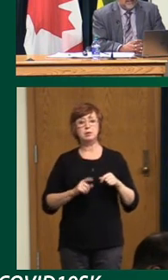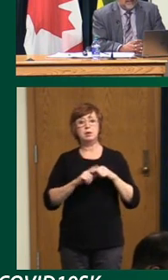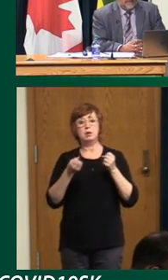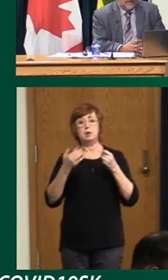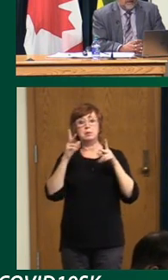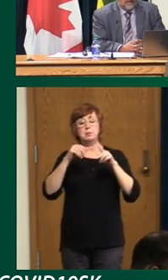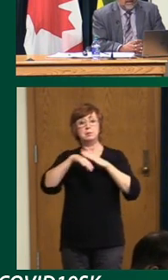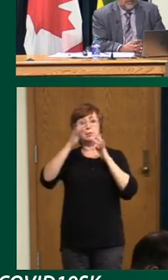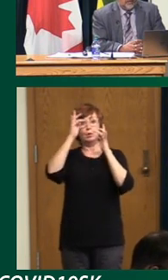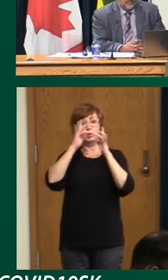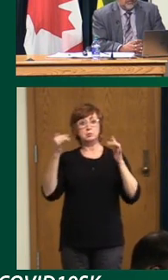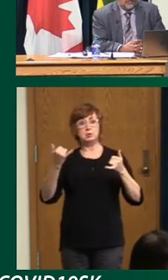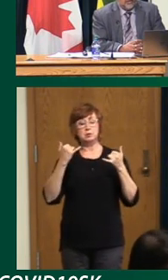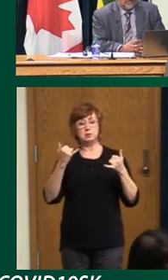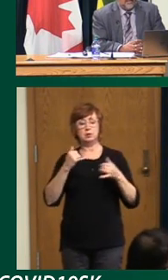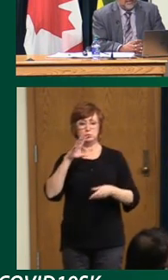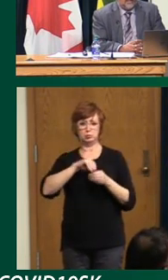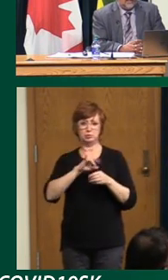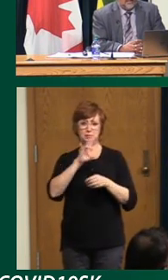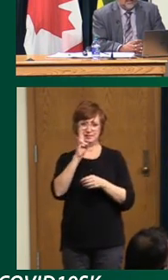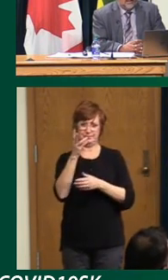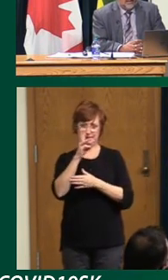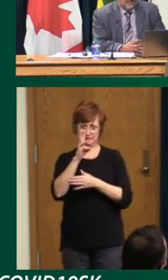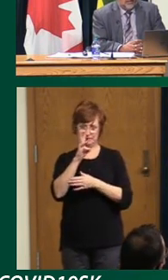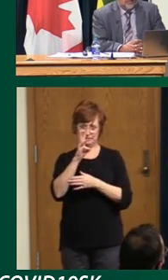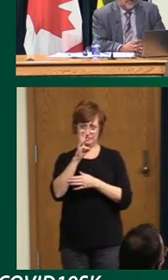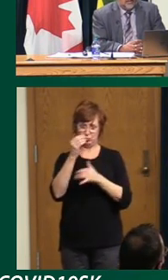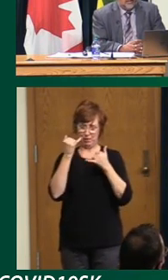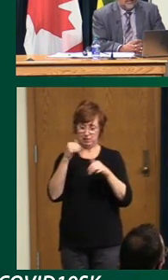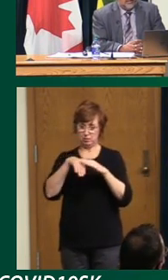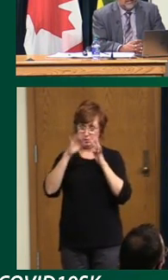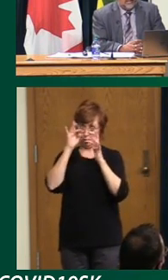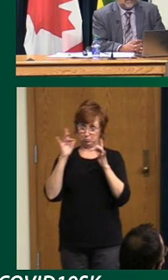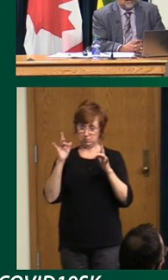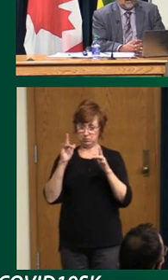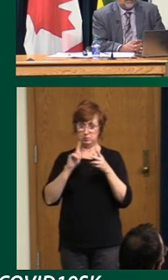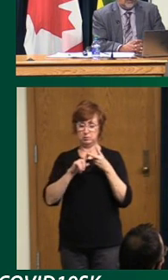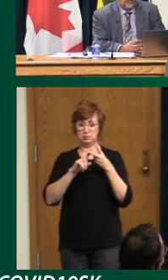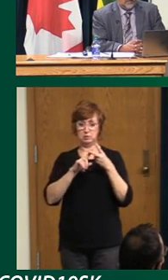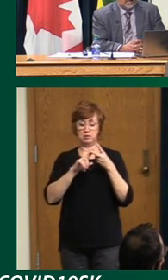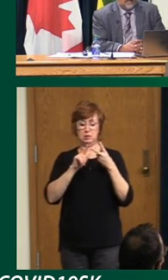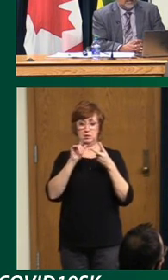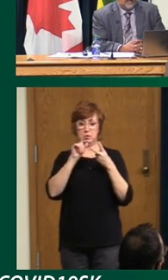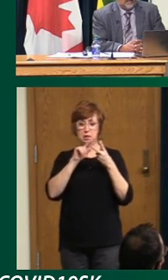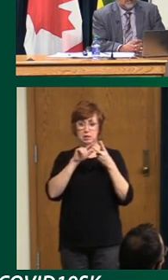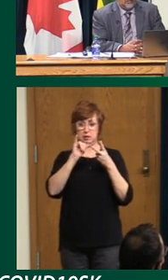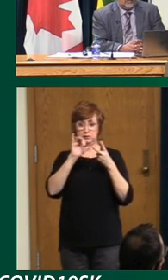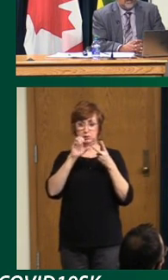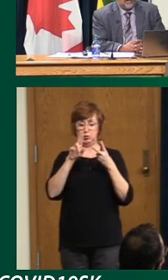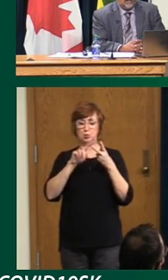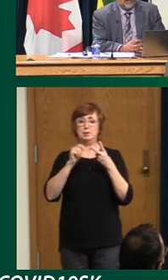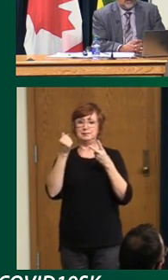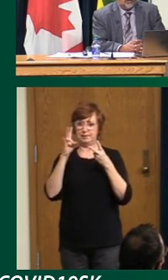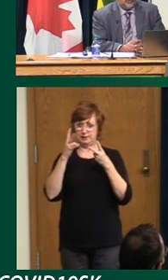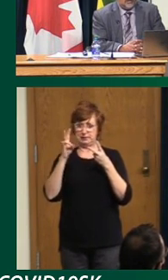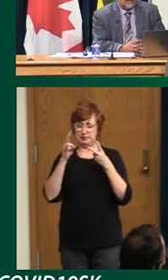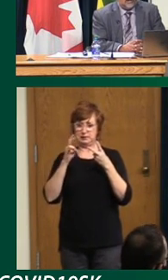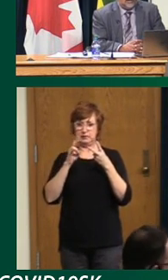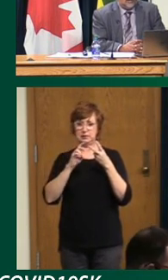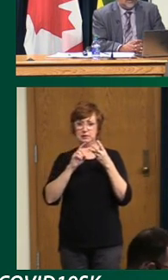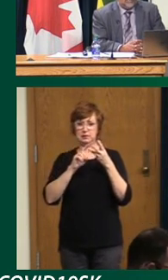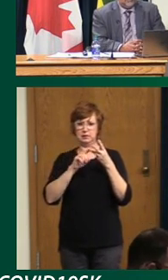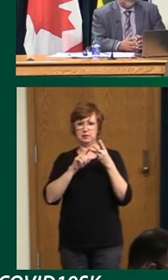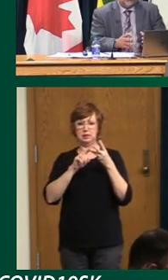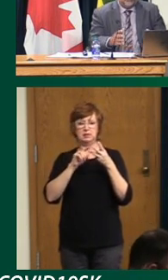hospitalizations, we have a total of 76, out of which 17 in ICU and 59 are in acute